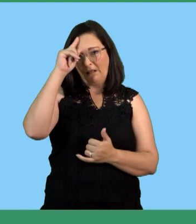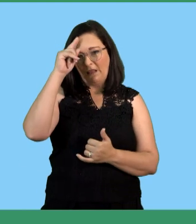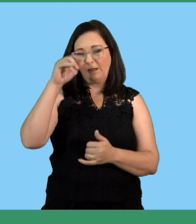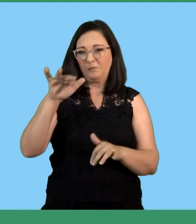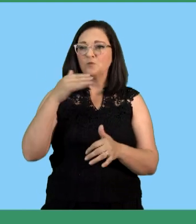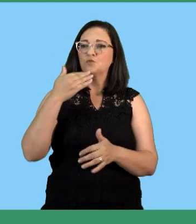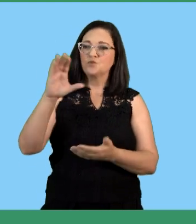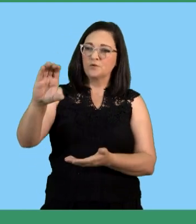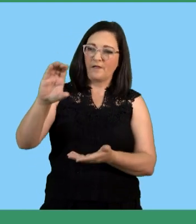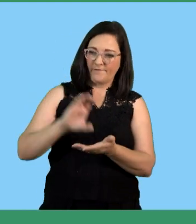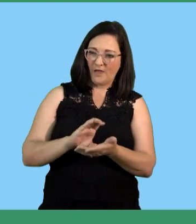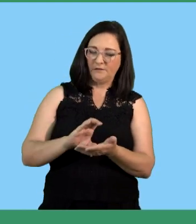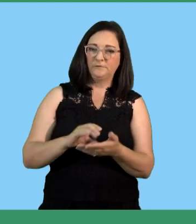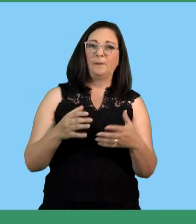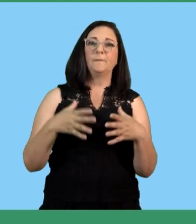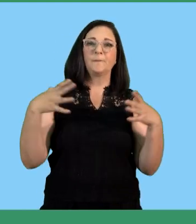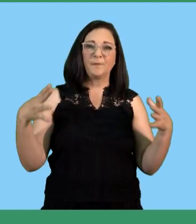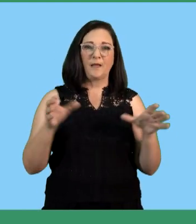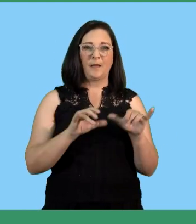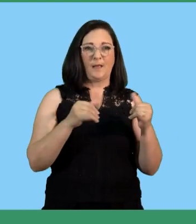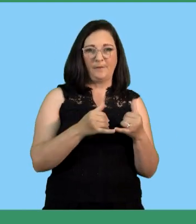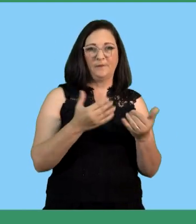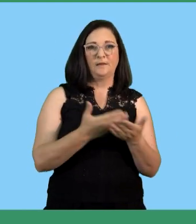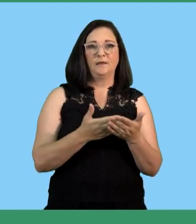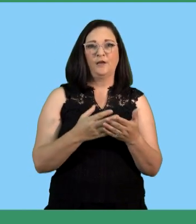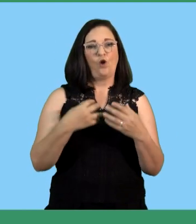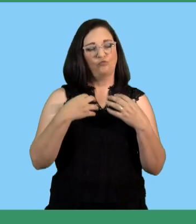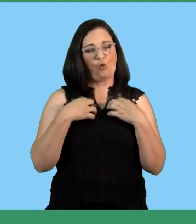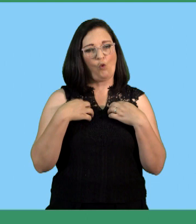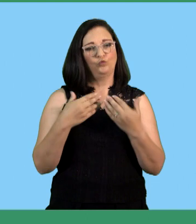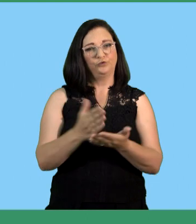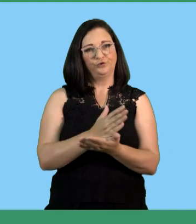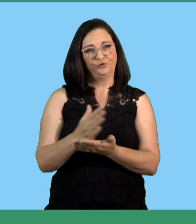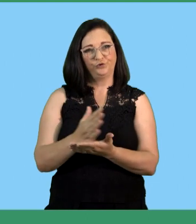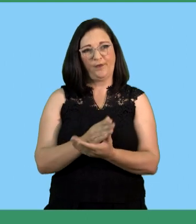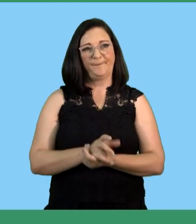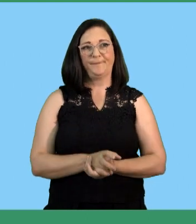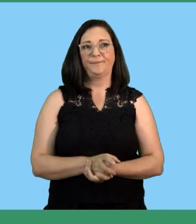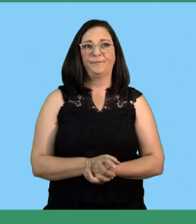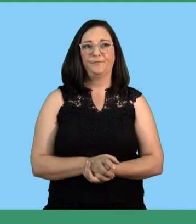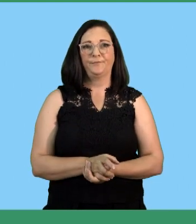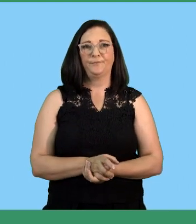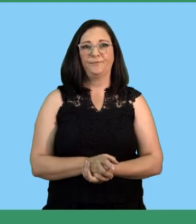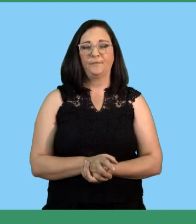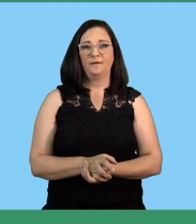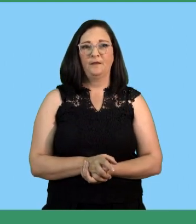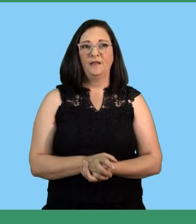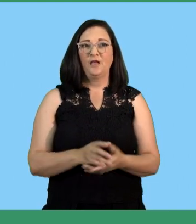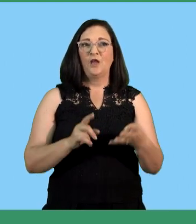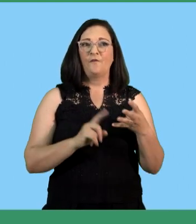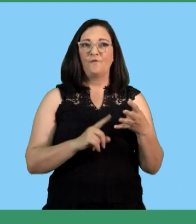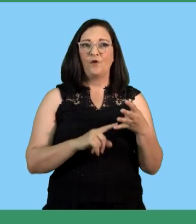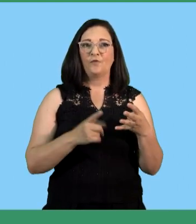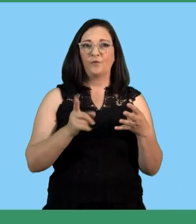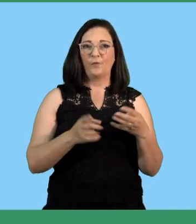in big companies and share ownership. Right, so this is the fourth